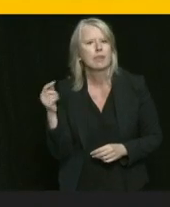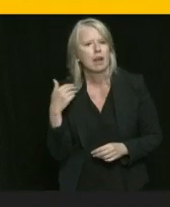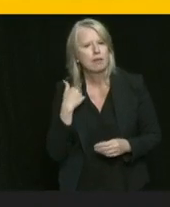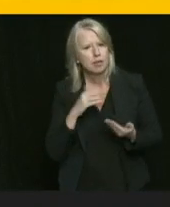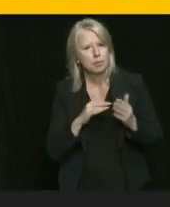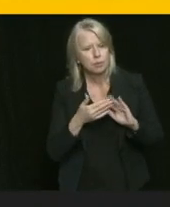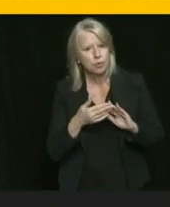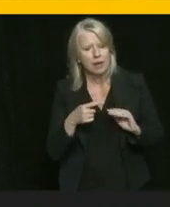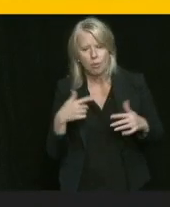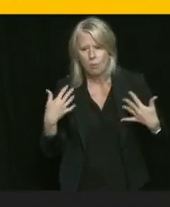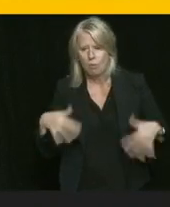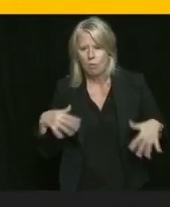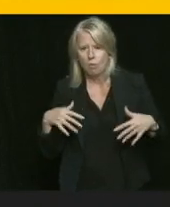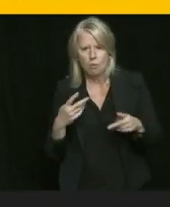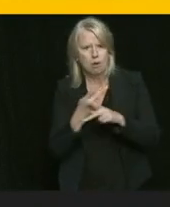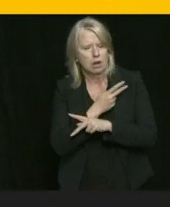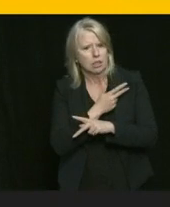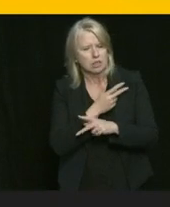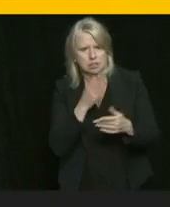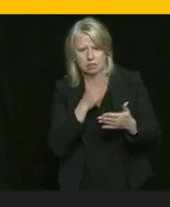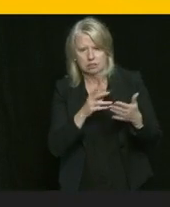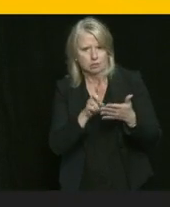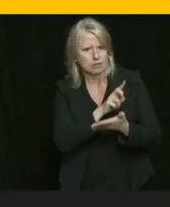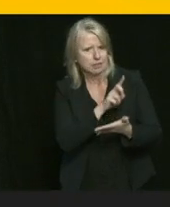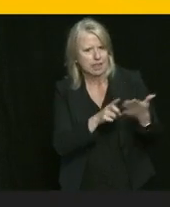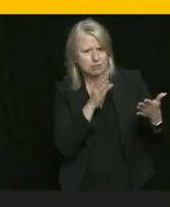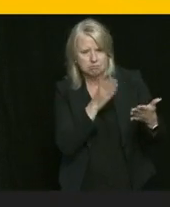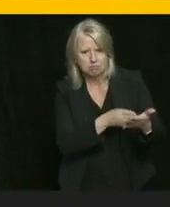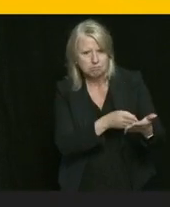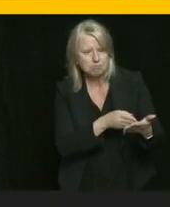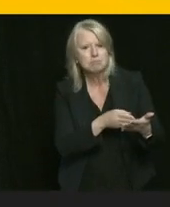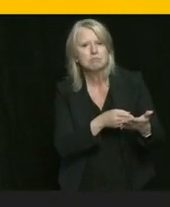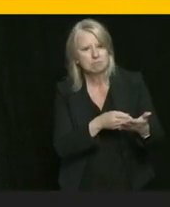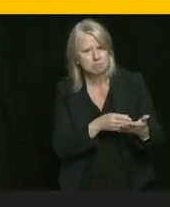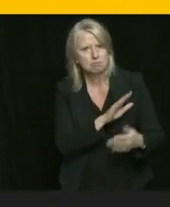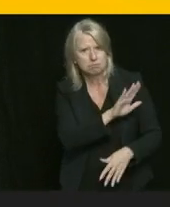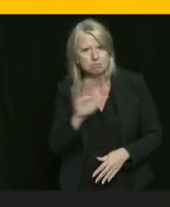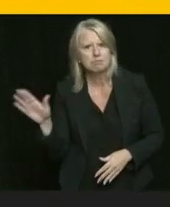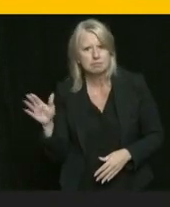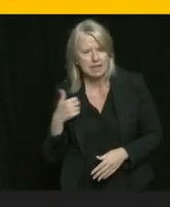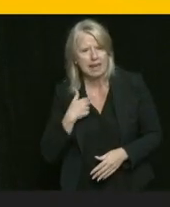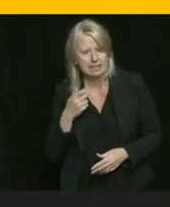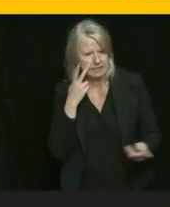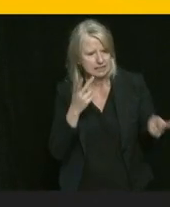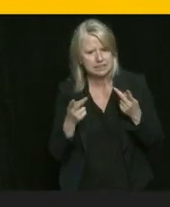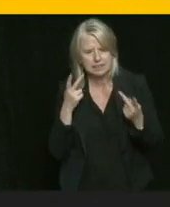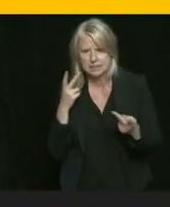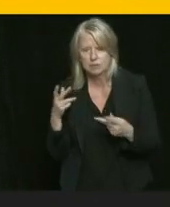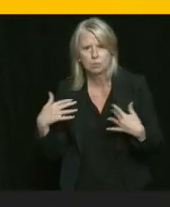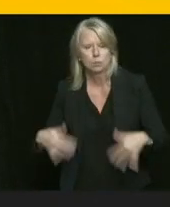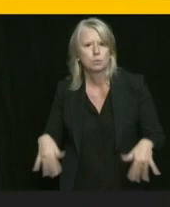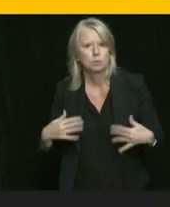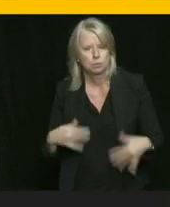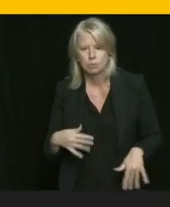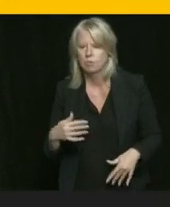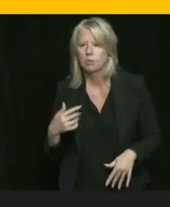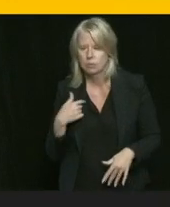huge discrimination in Canada today. So yes, we will always